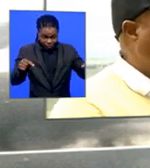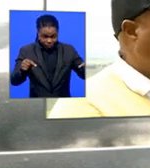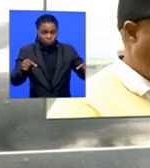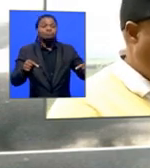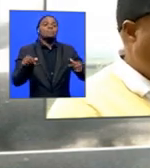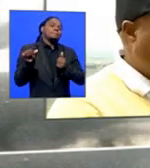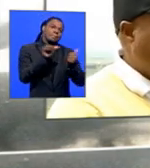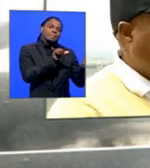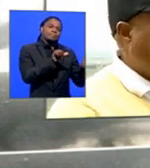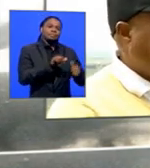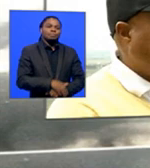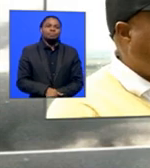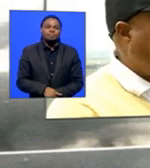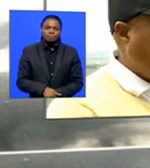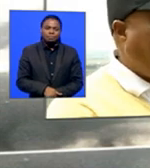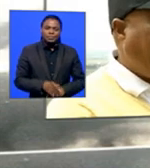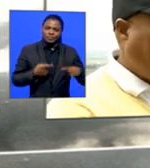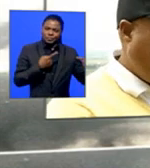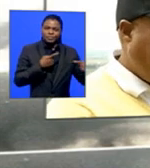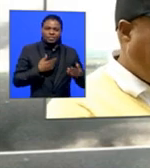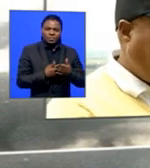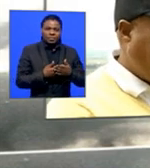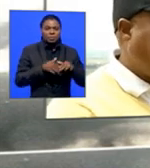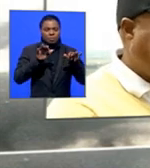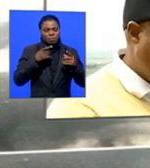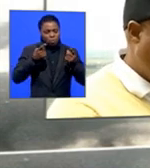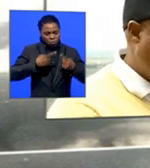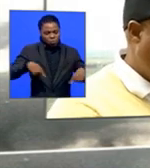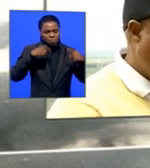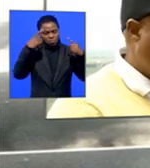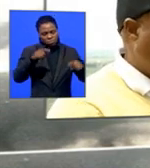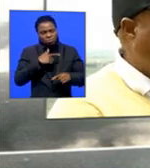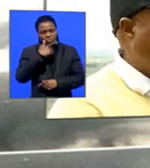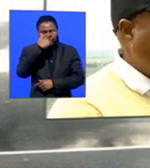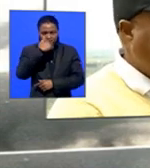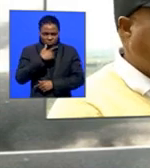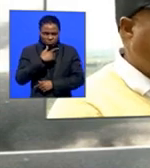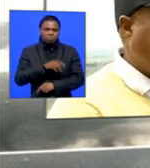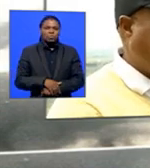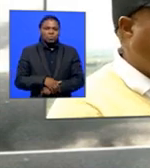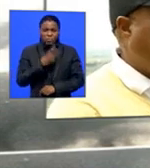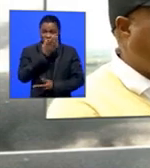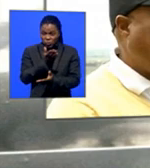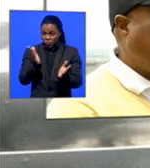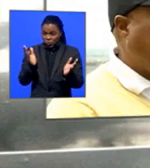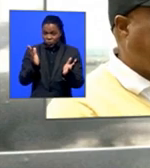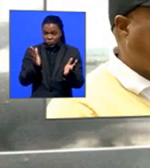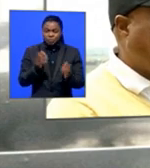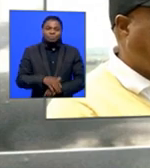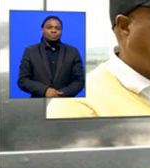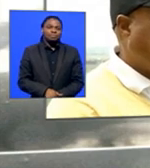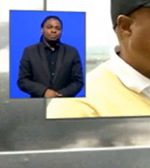So unyanisile abantu balapha bazolile bazilile, siyayibona sonke lo nto